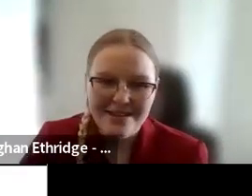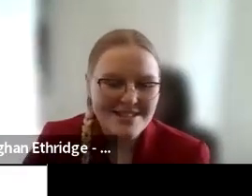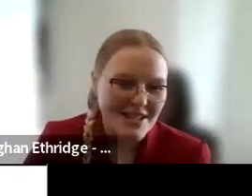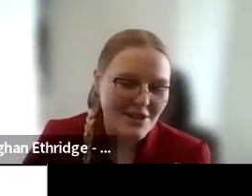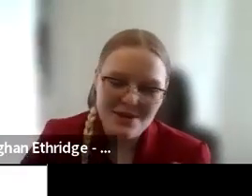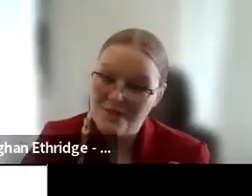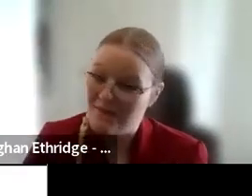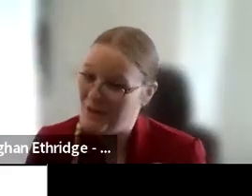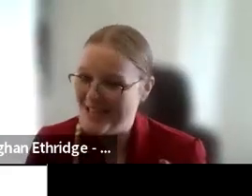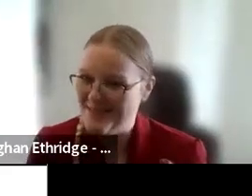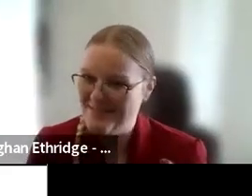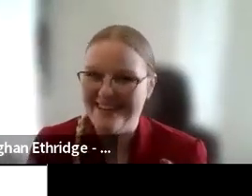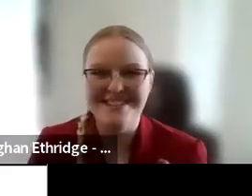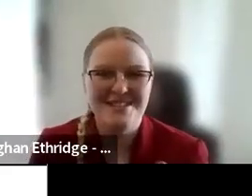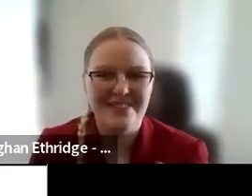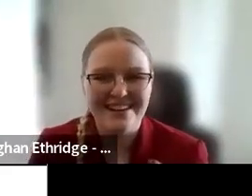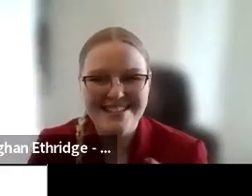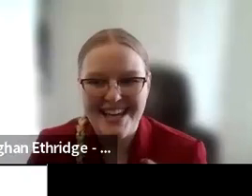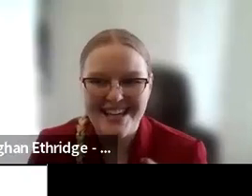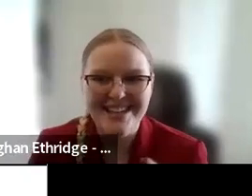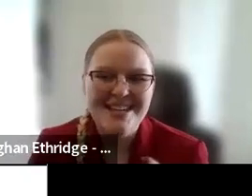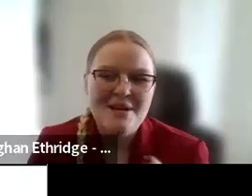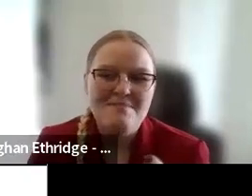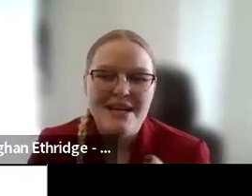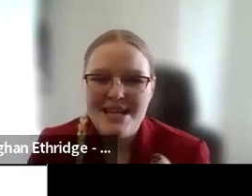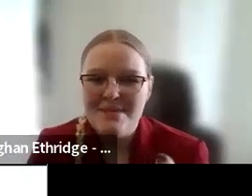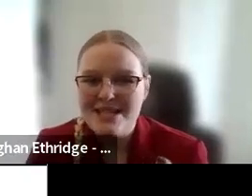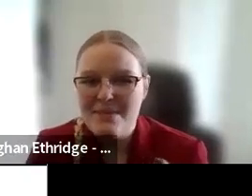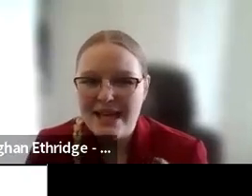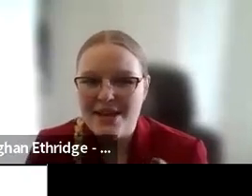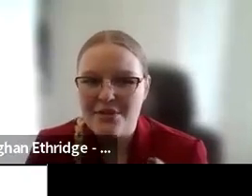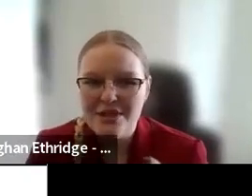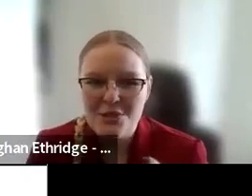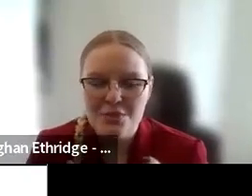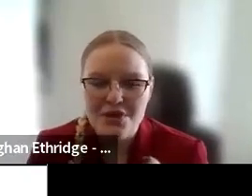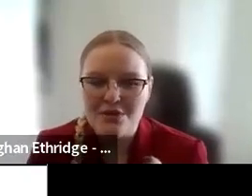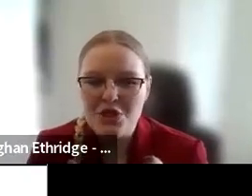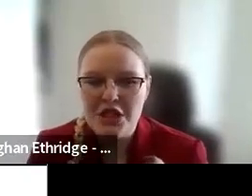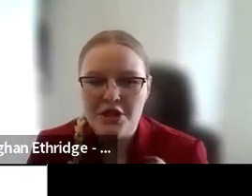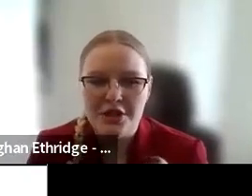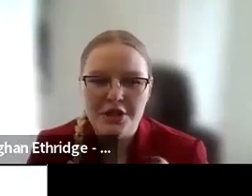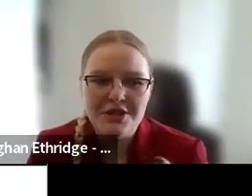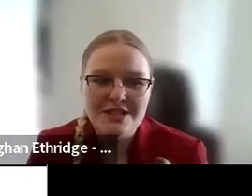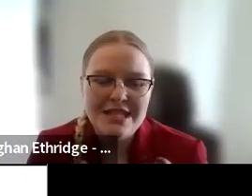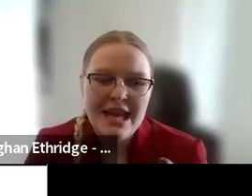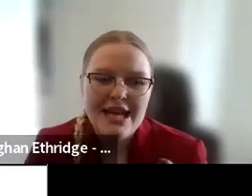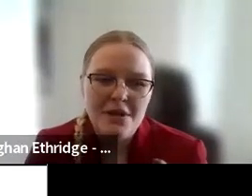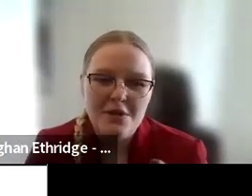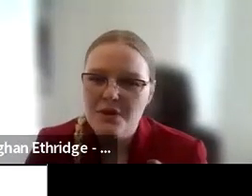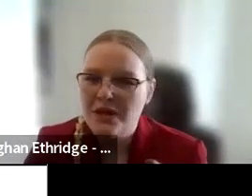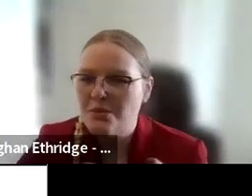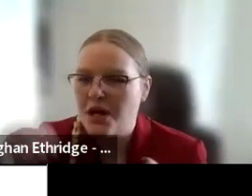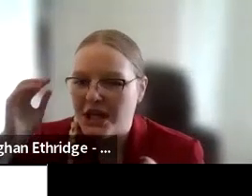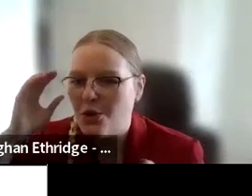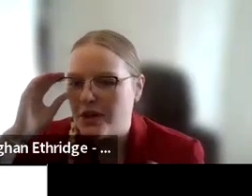me here. This is my first time here, so I'm very excited. My name is Megan Etheridge, pronouns she, her, hers, and